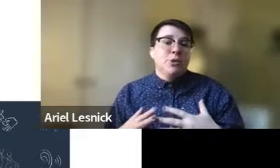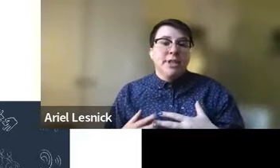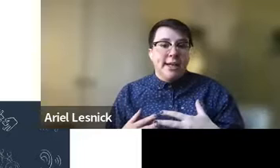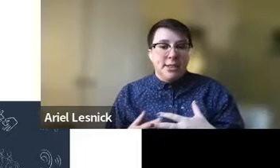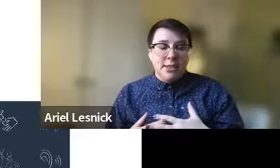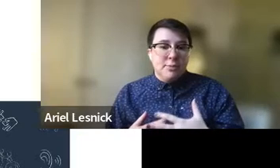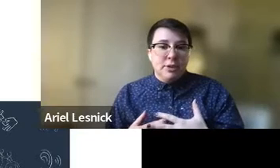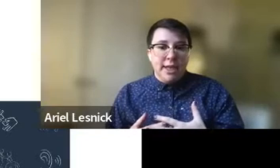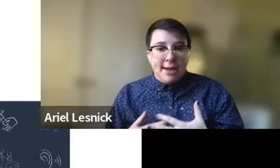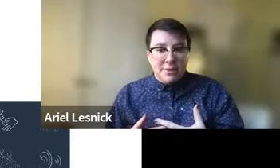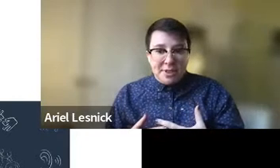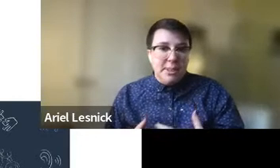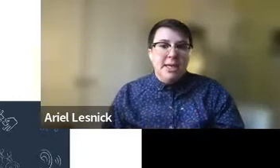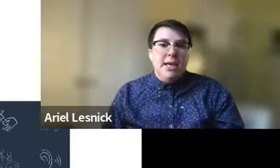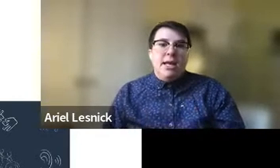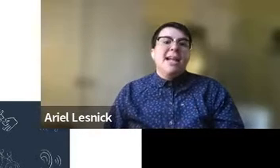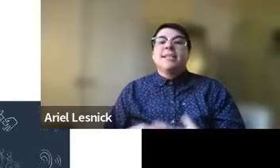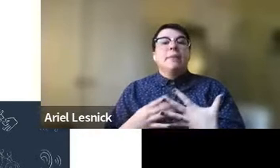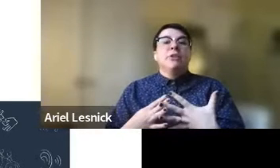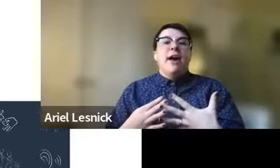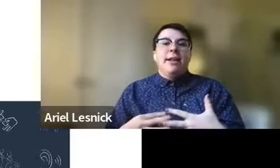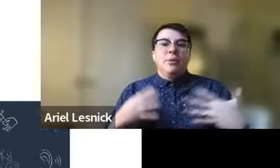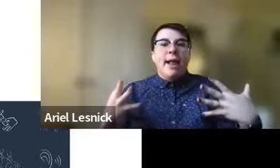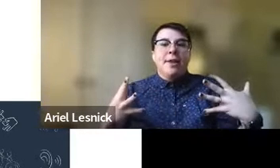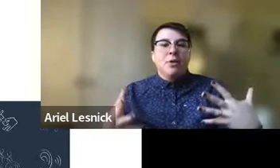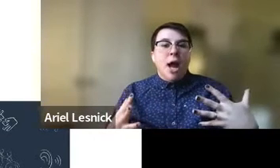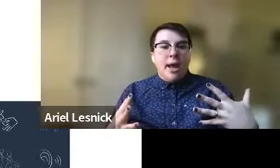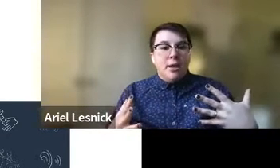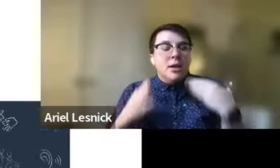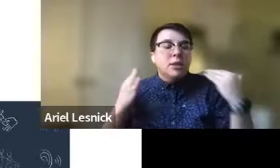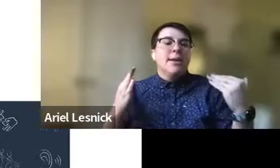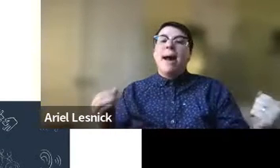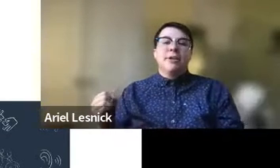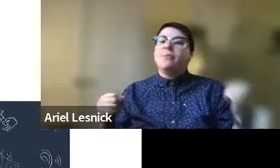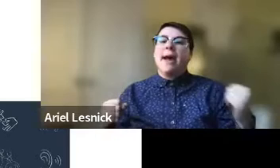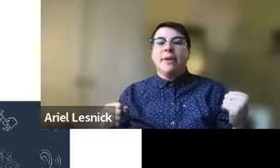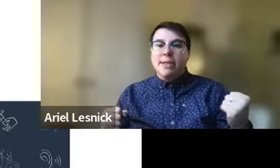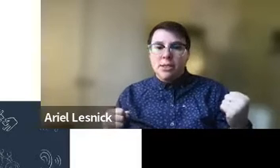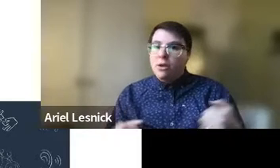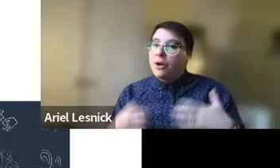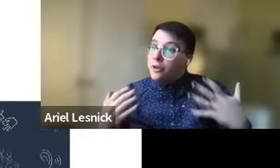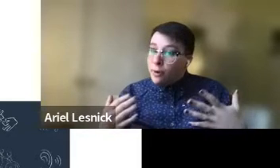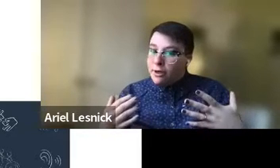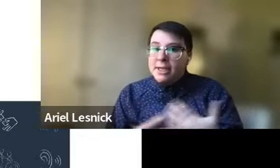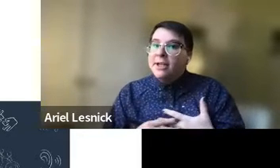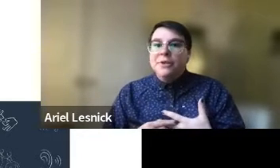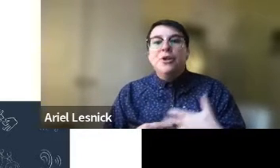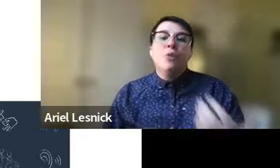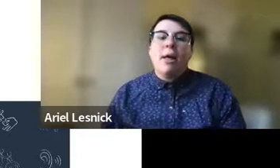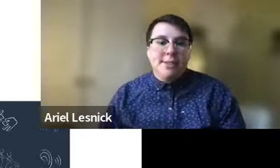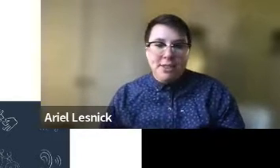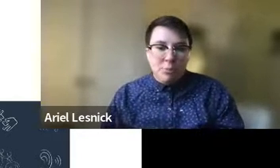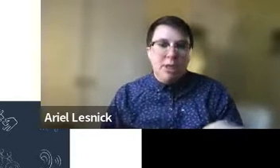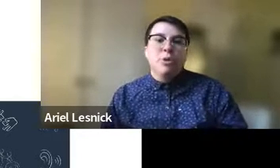really central tenet to disability activism, and that's exemplified in the rallying cry, "Nothing about us without us." Or in other words,